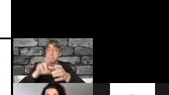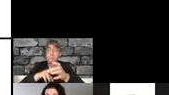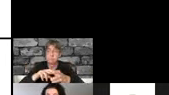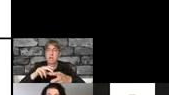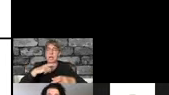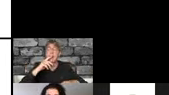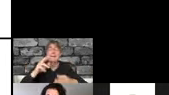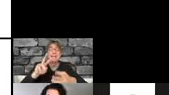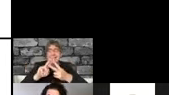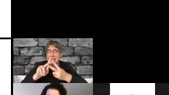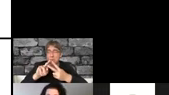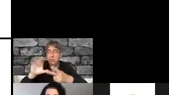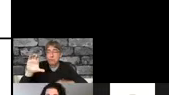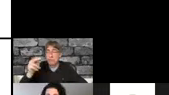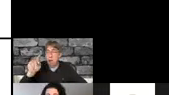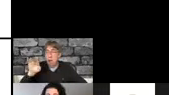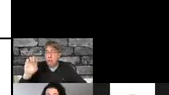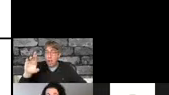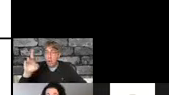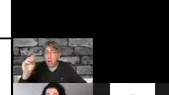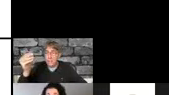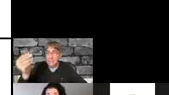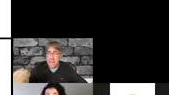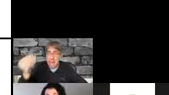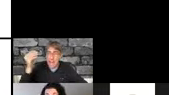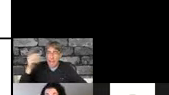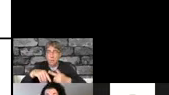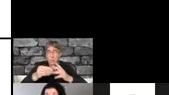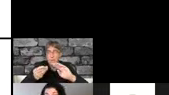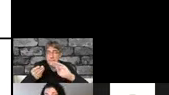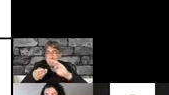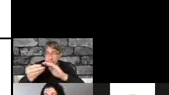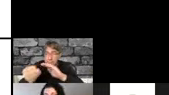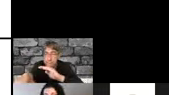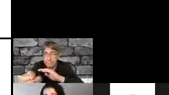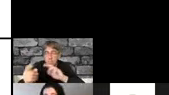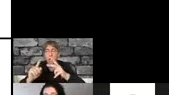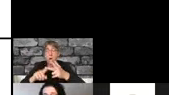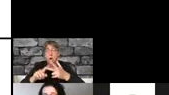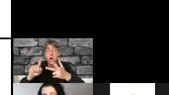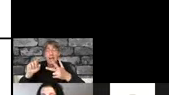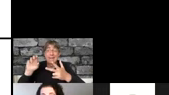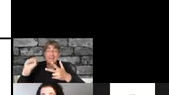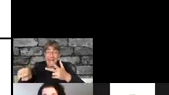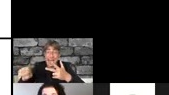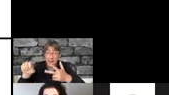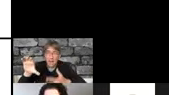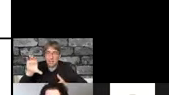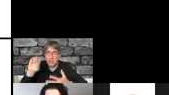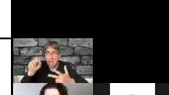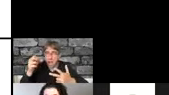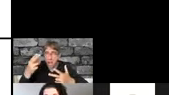your Charlie card, insert your Charlie ticket, or insert cash itself on our